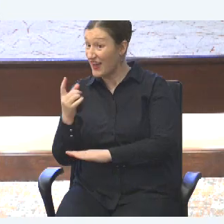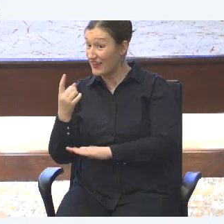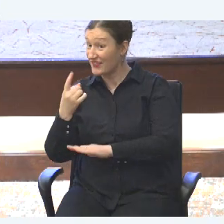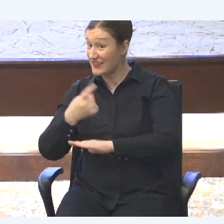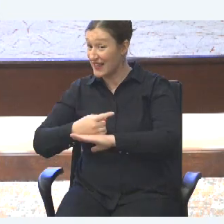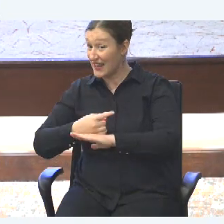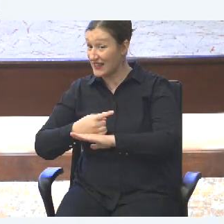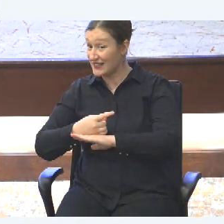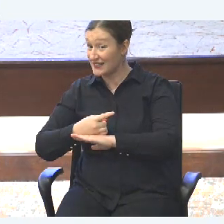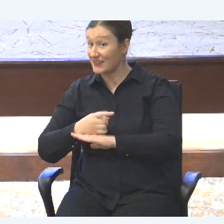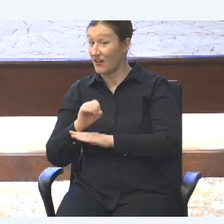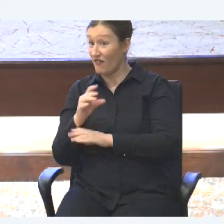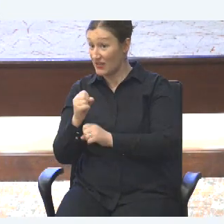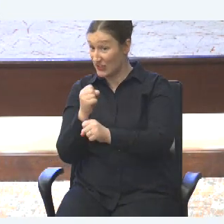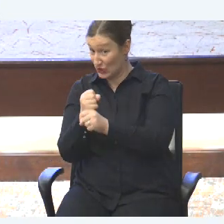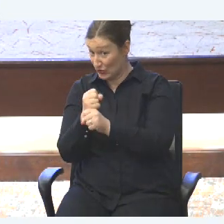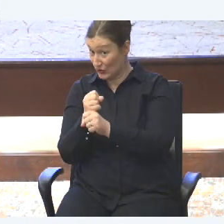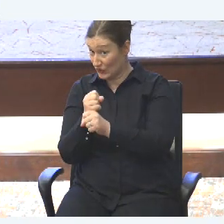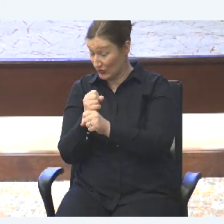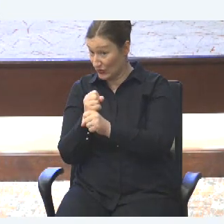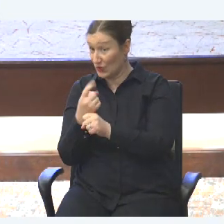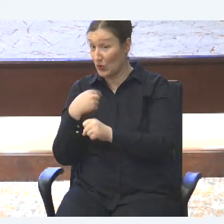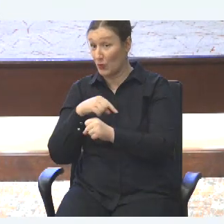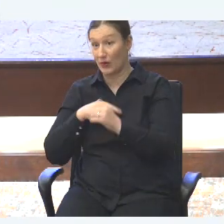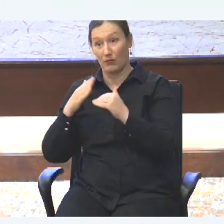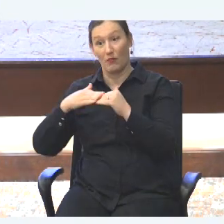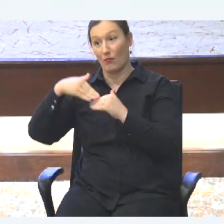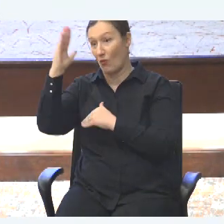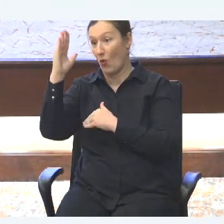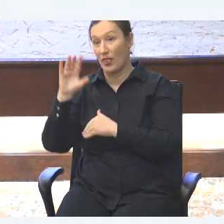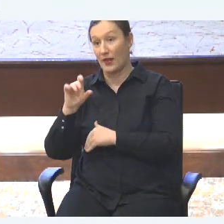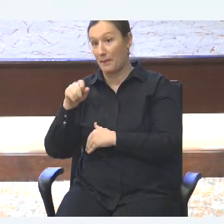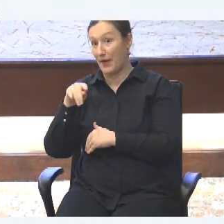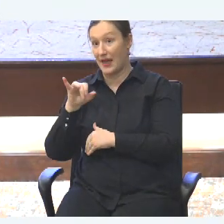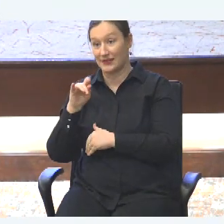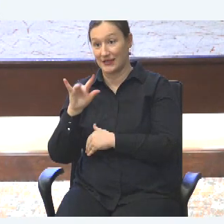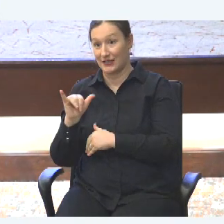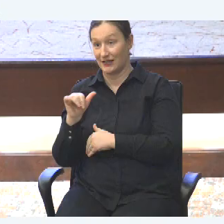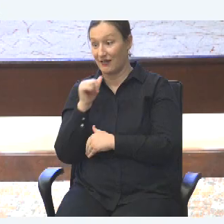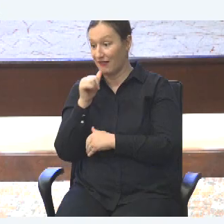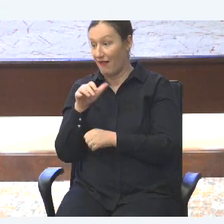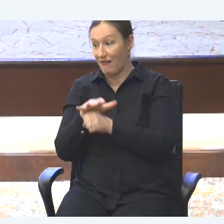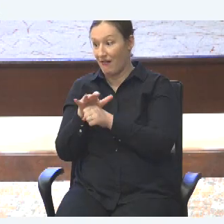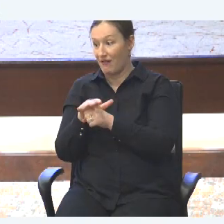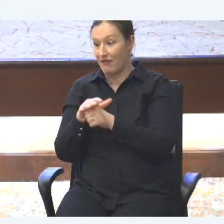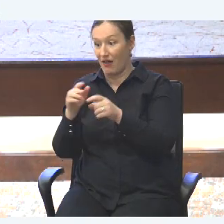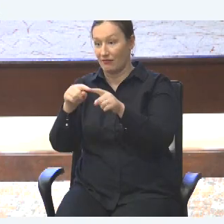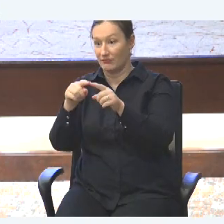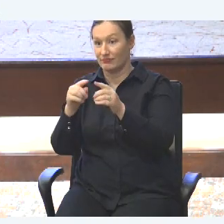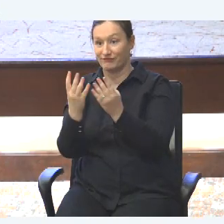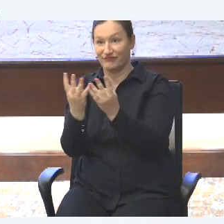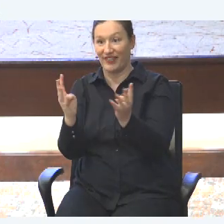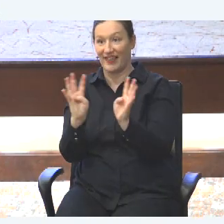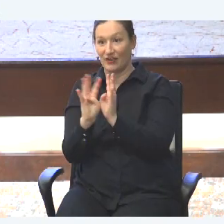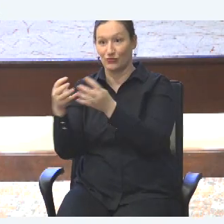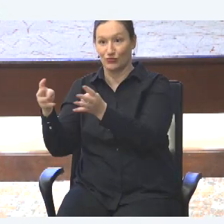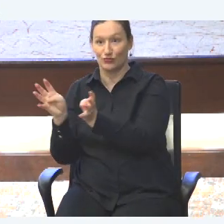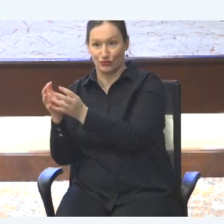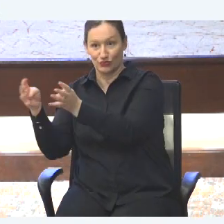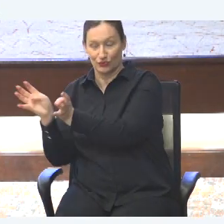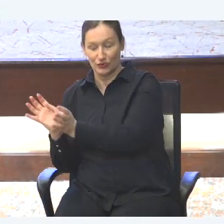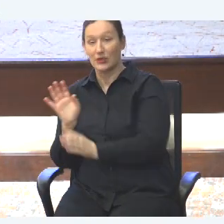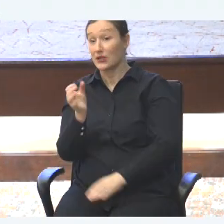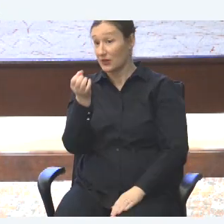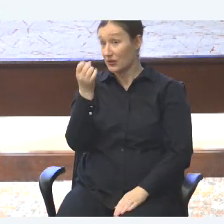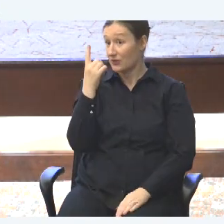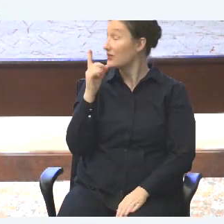of 365 days, we were over capacity in our dog population. The second lower teal bar shows